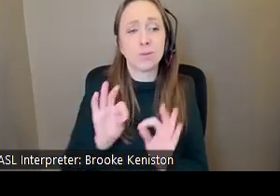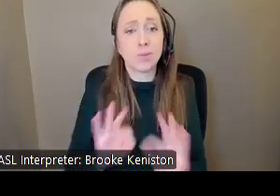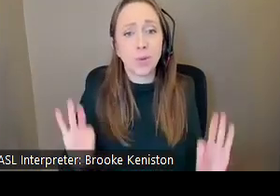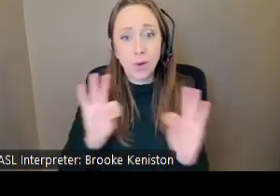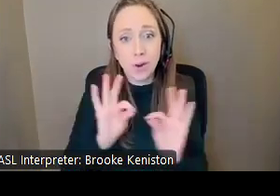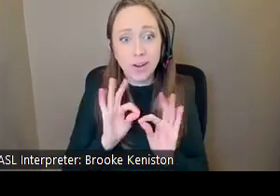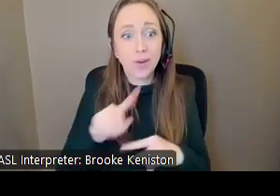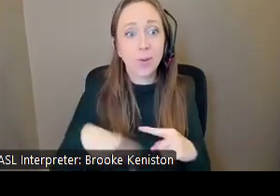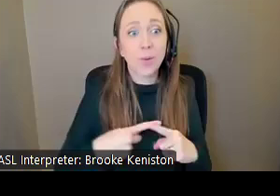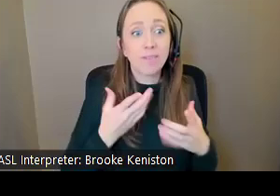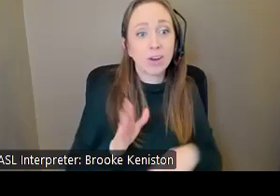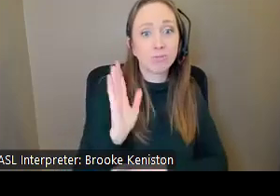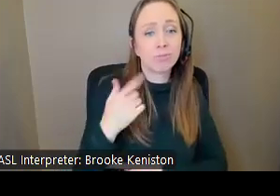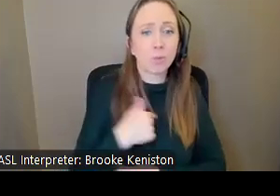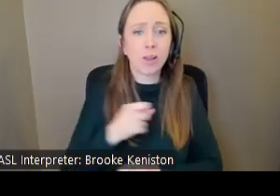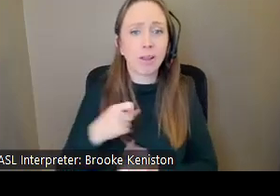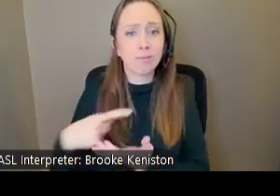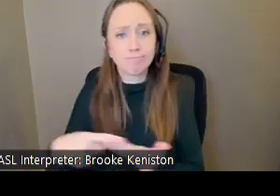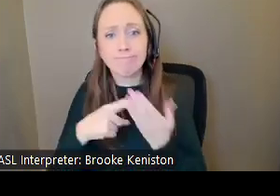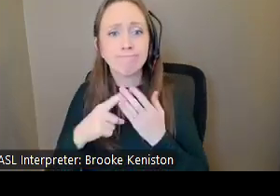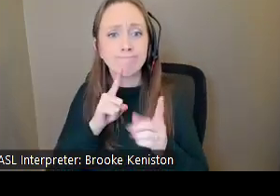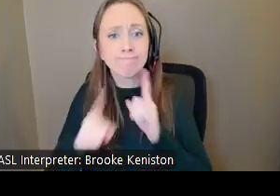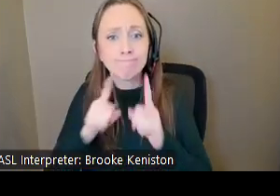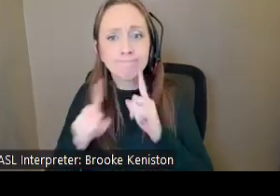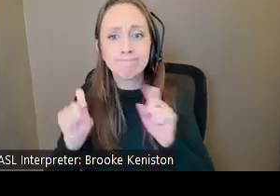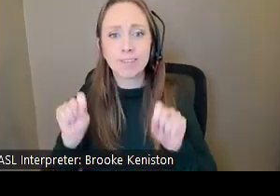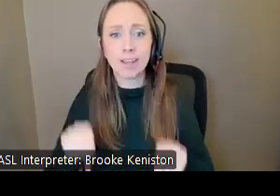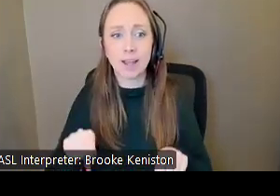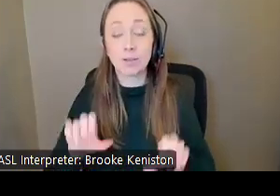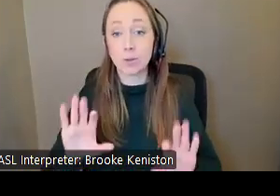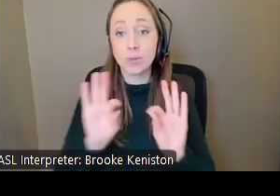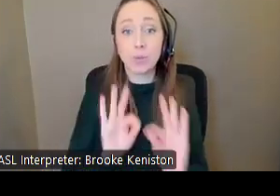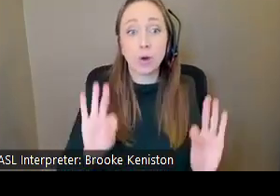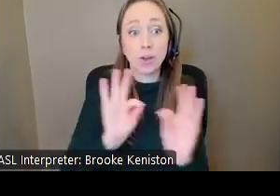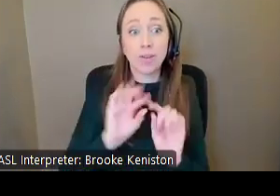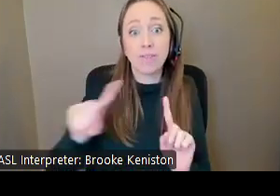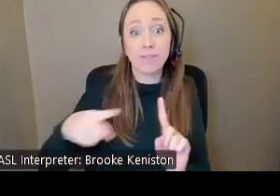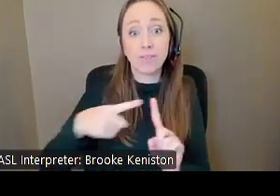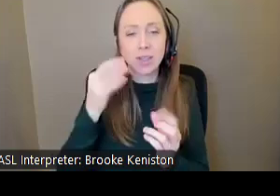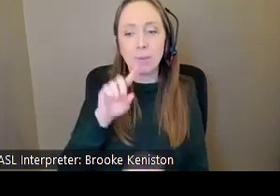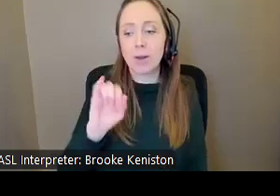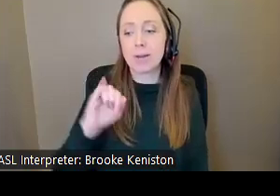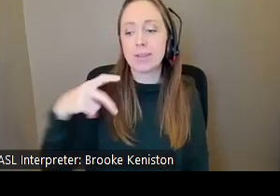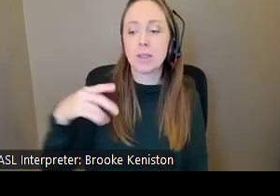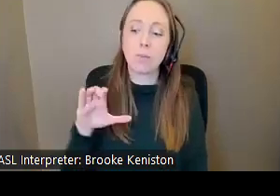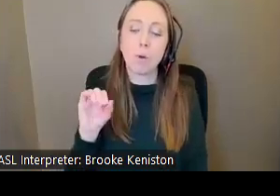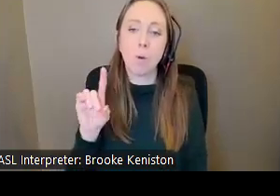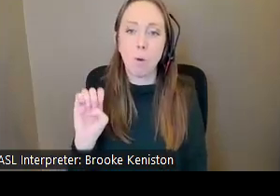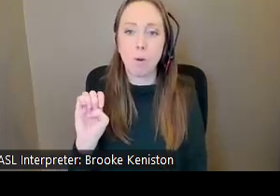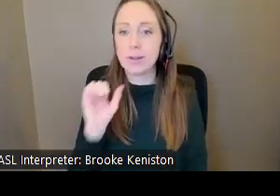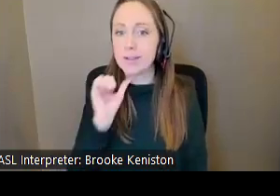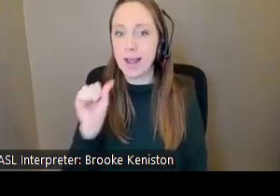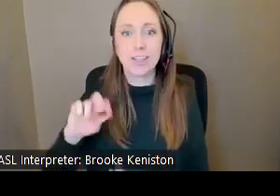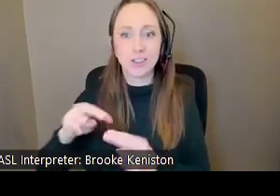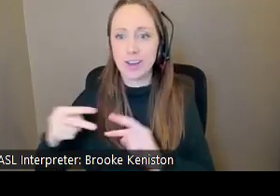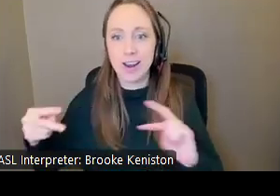afterwards. So the first thing is zip code, not genetic code, right? So it's the 80-20 effect. And part of